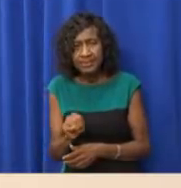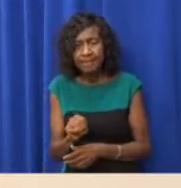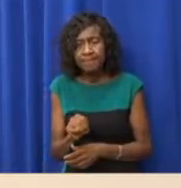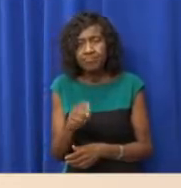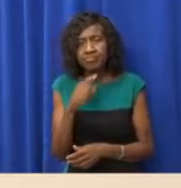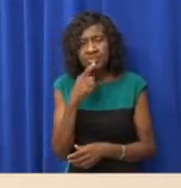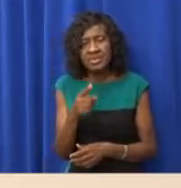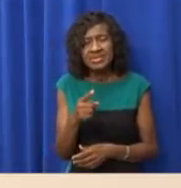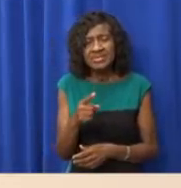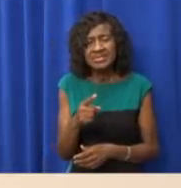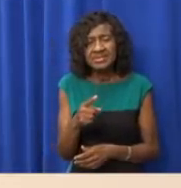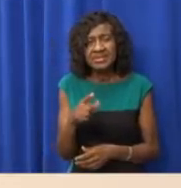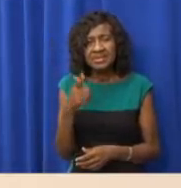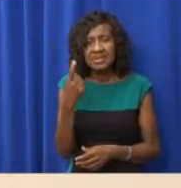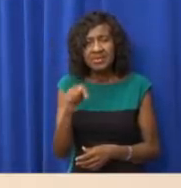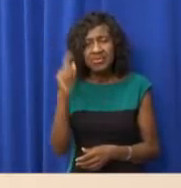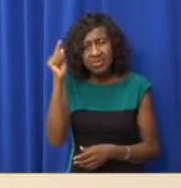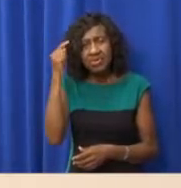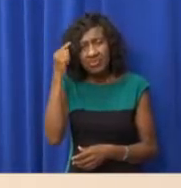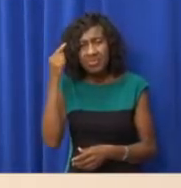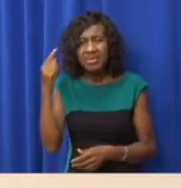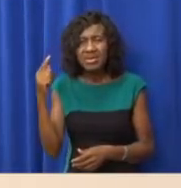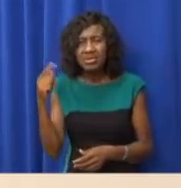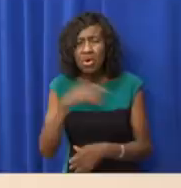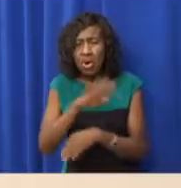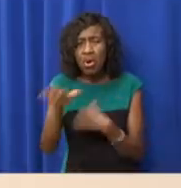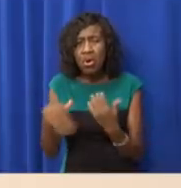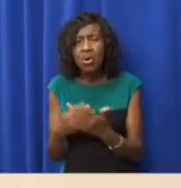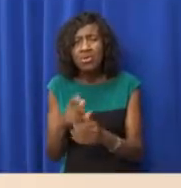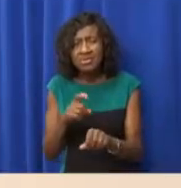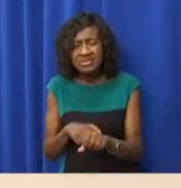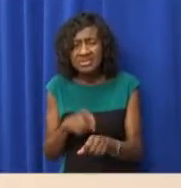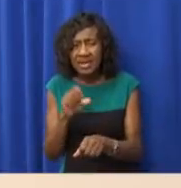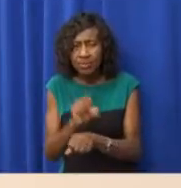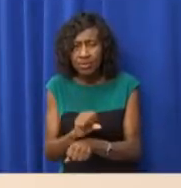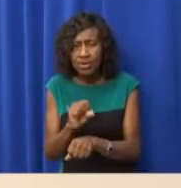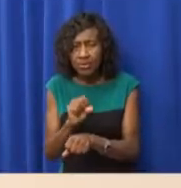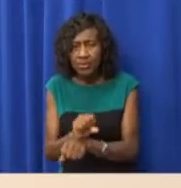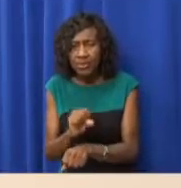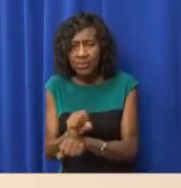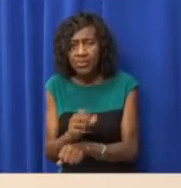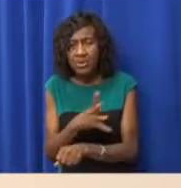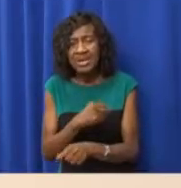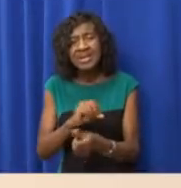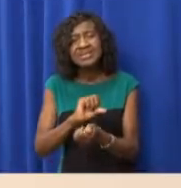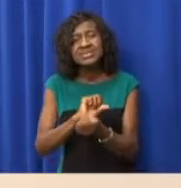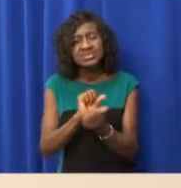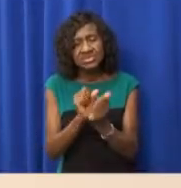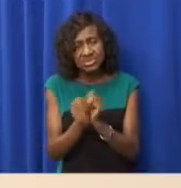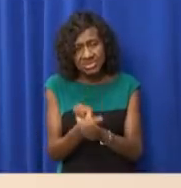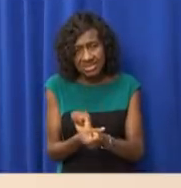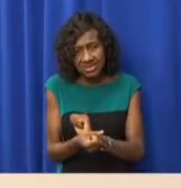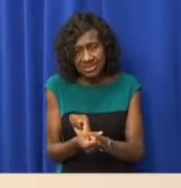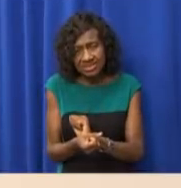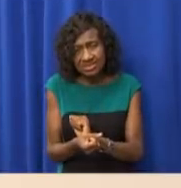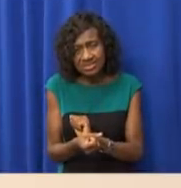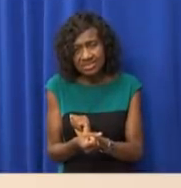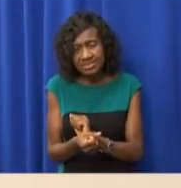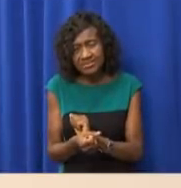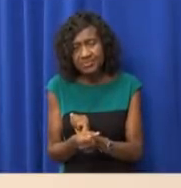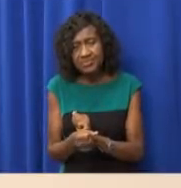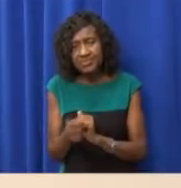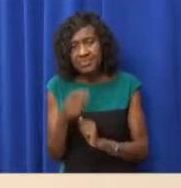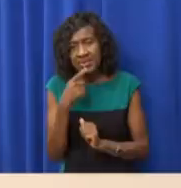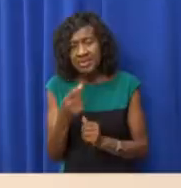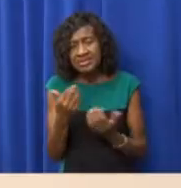we're constantly working on this and making adjustments as we go along. I mean, the other bigger issue which we are grappling with